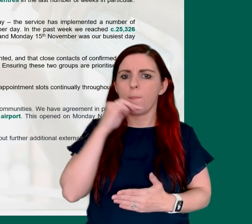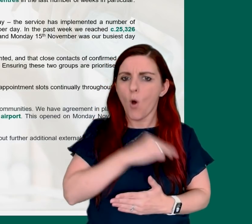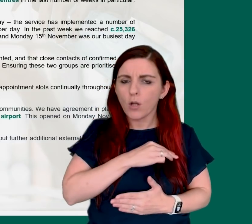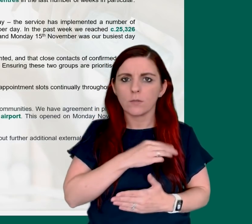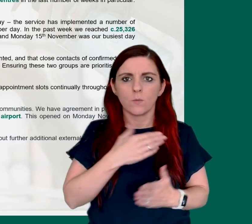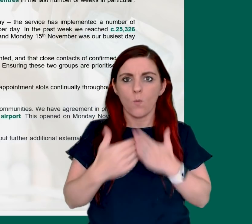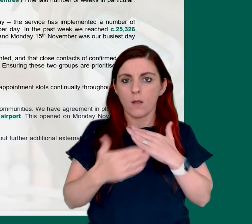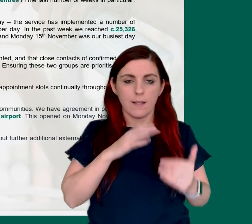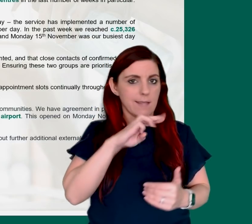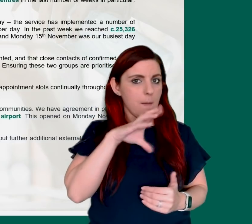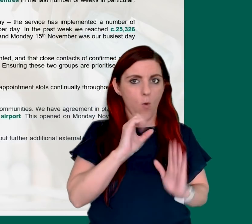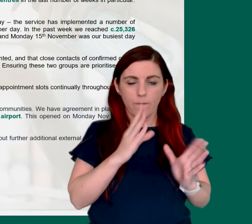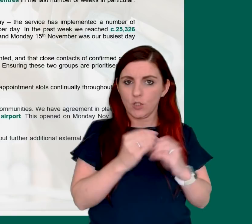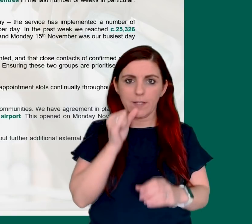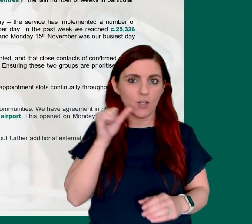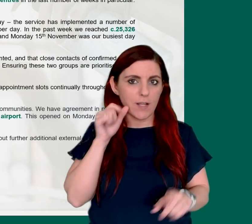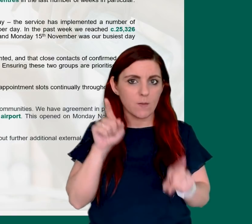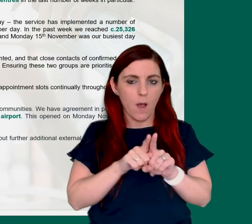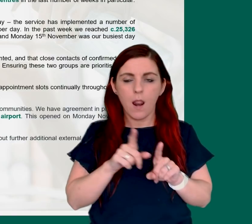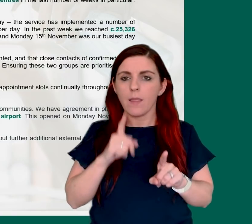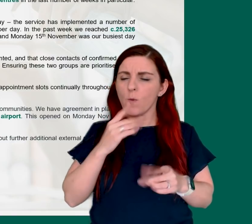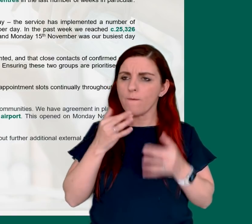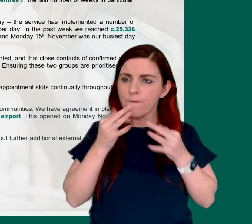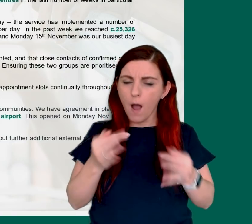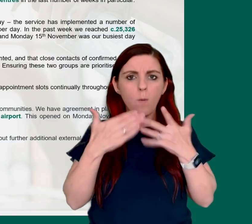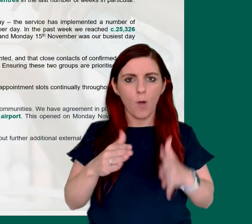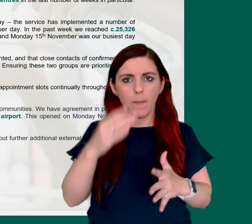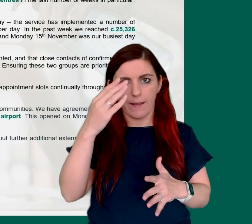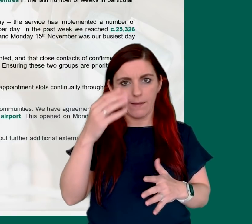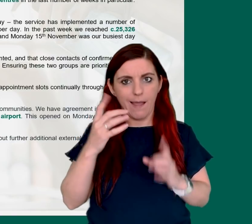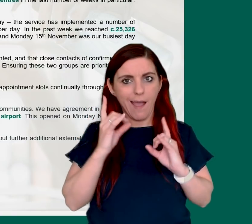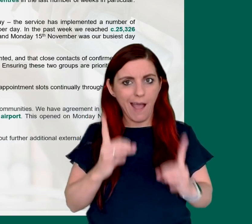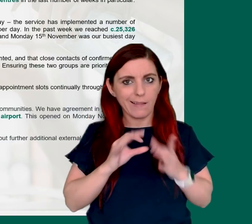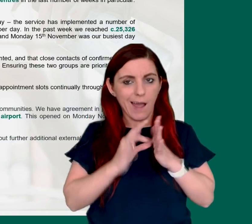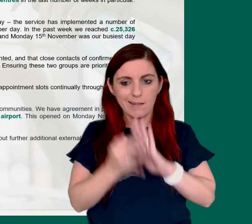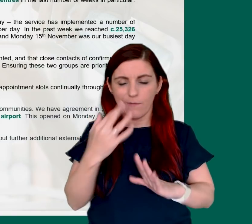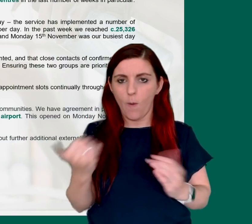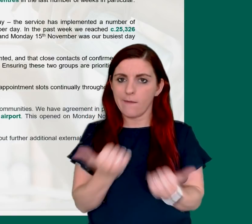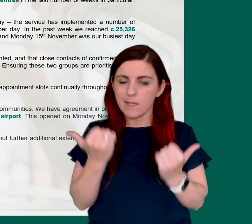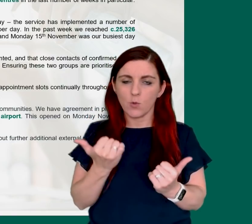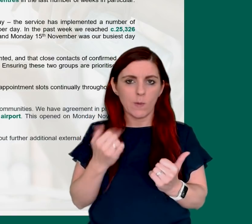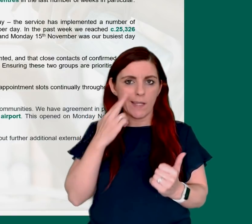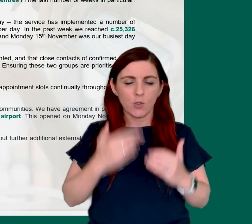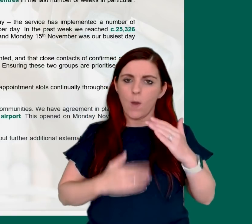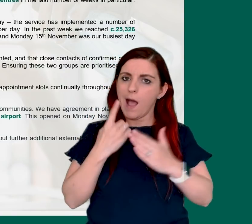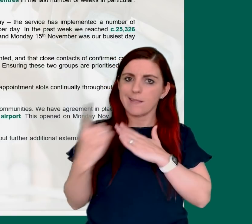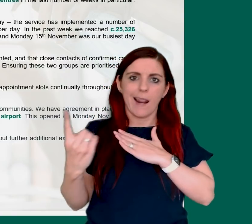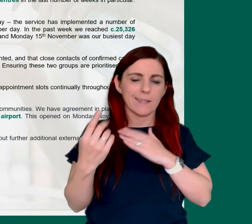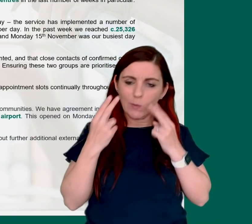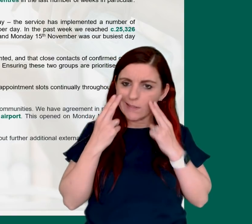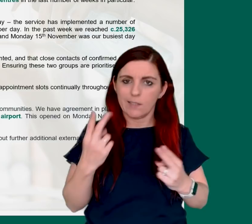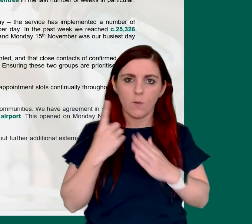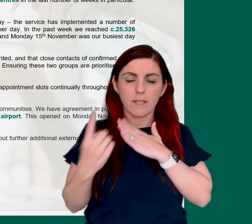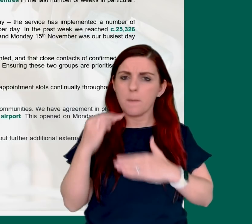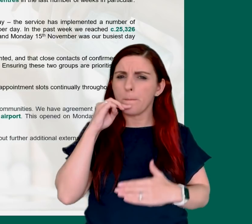and the CMO referred to this yesterday, is that you follow the public health guidance if you've got symptoms, which is to restrict your movements and to isolate. So it's really important,